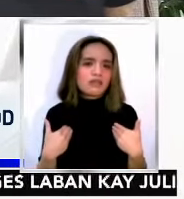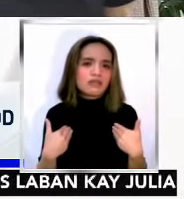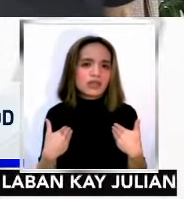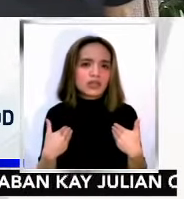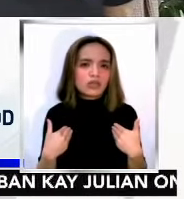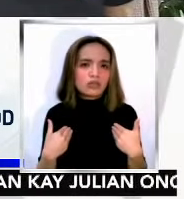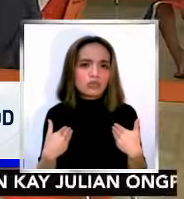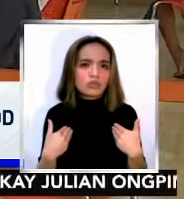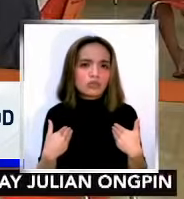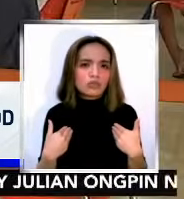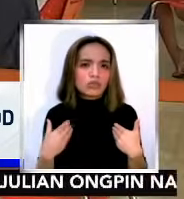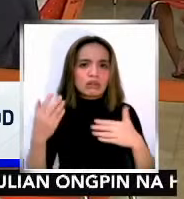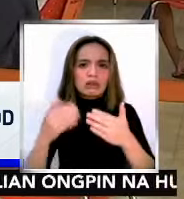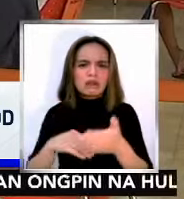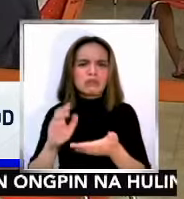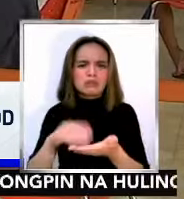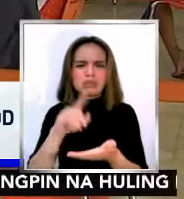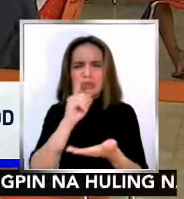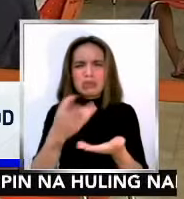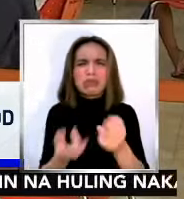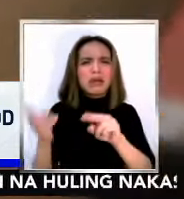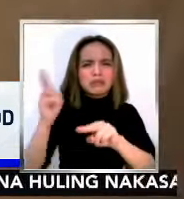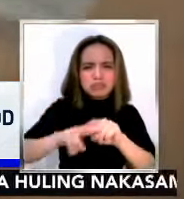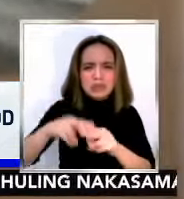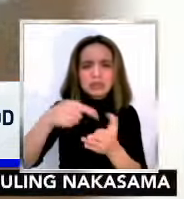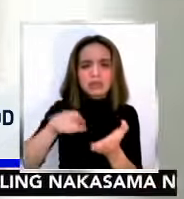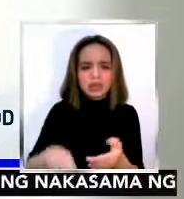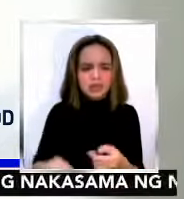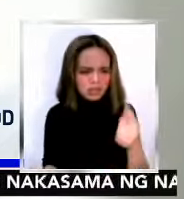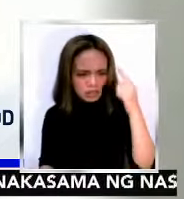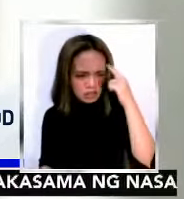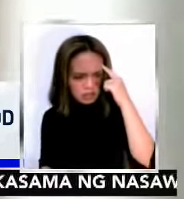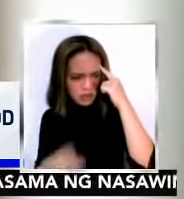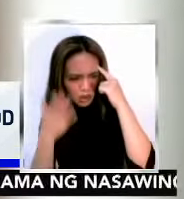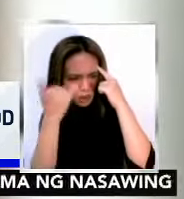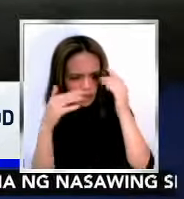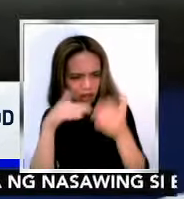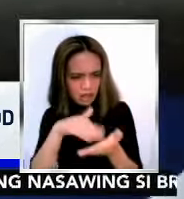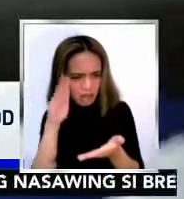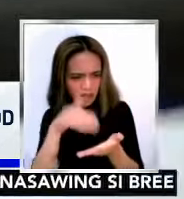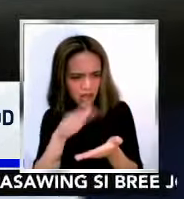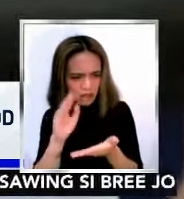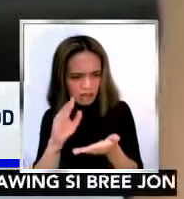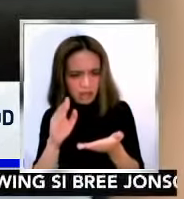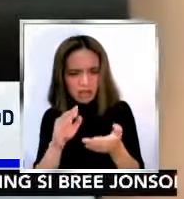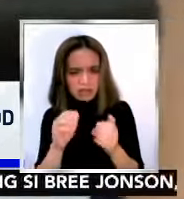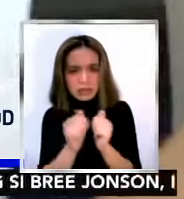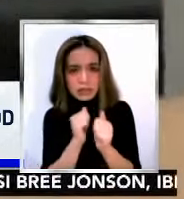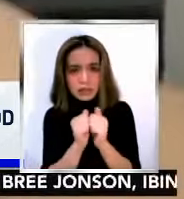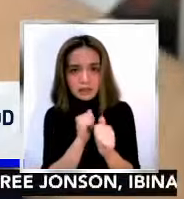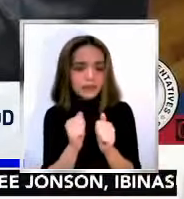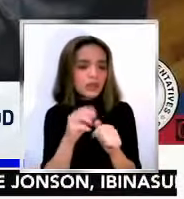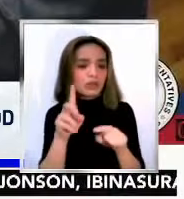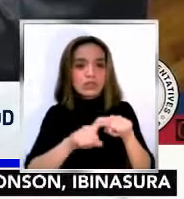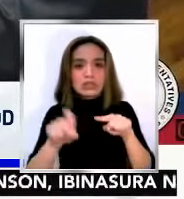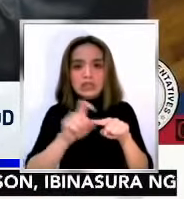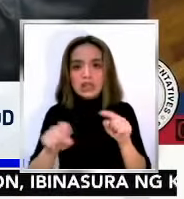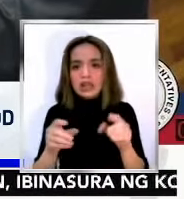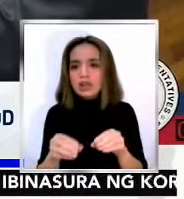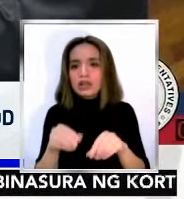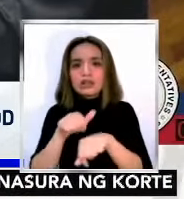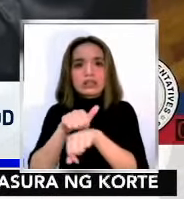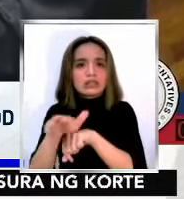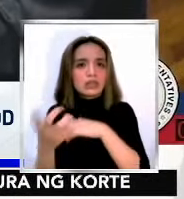merong overcharging dito. Nagtataka si Marcoleta sa mataas daw na kita ng Meralco na napupunta sa shareholders. The